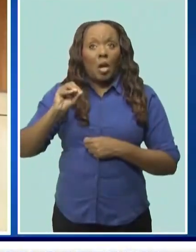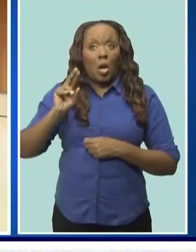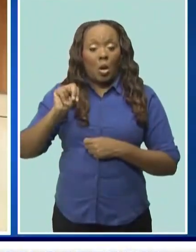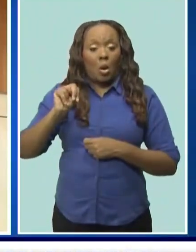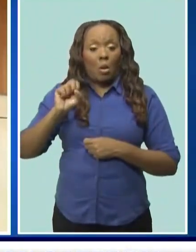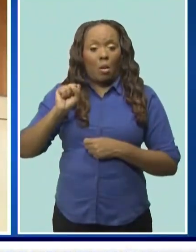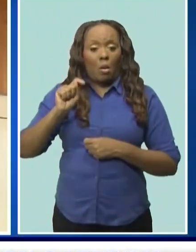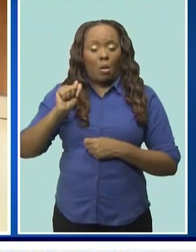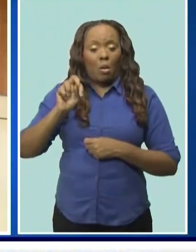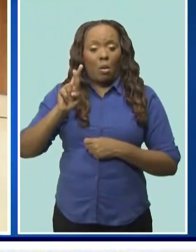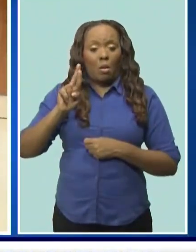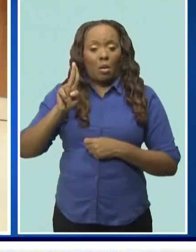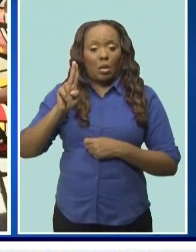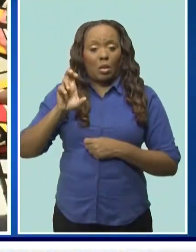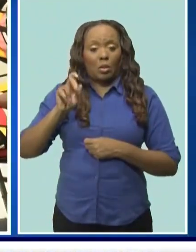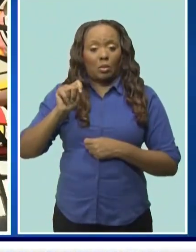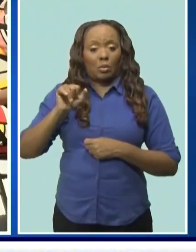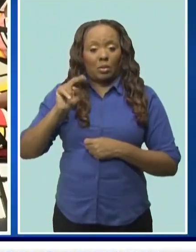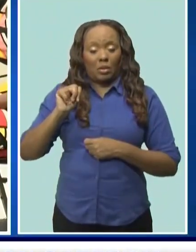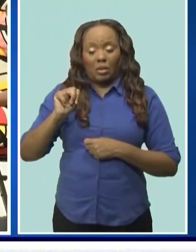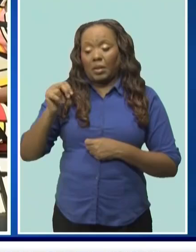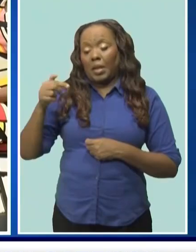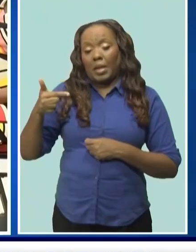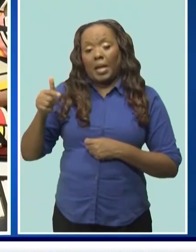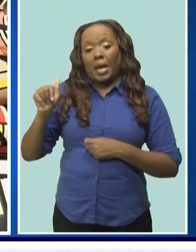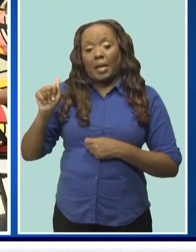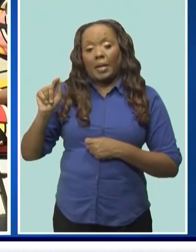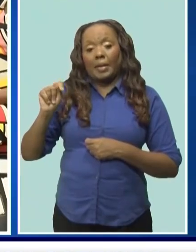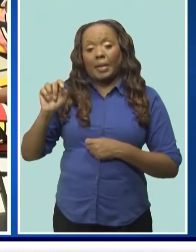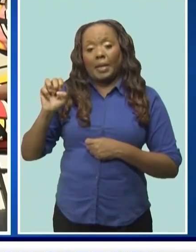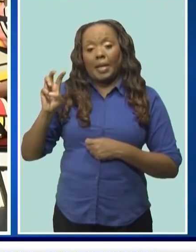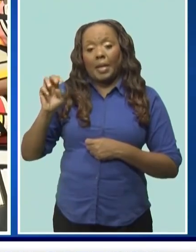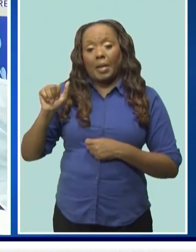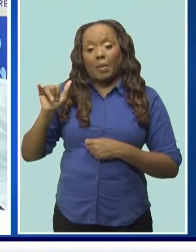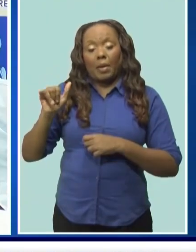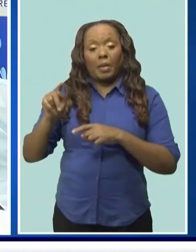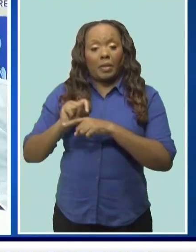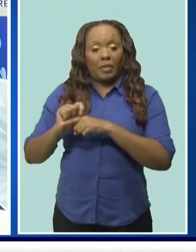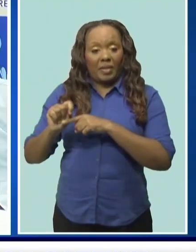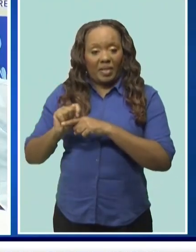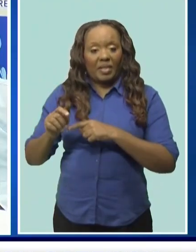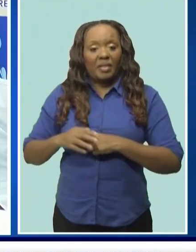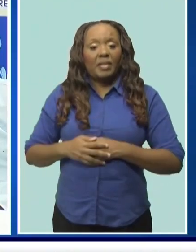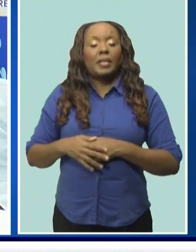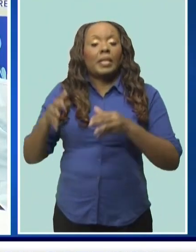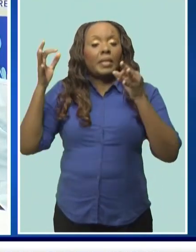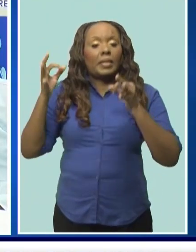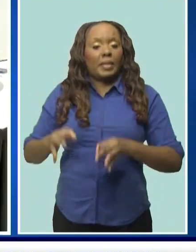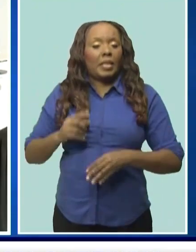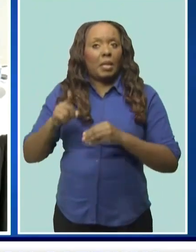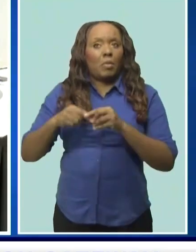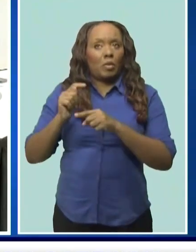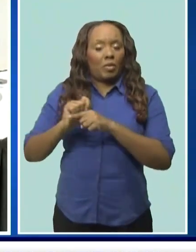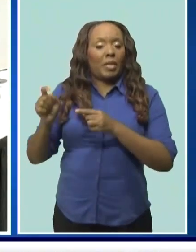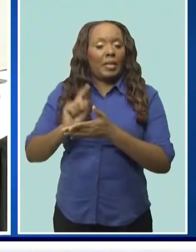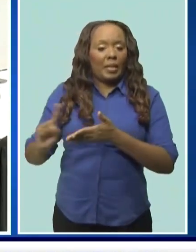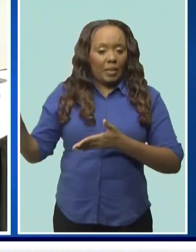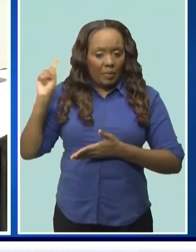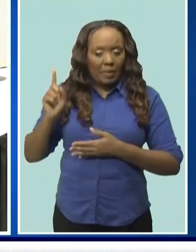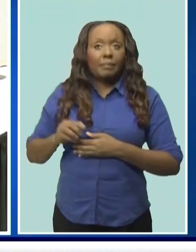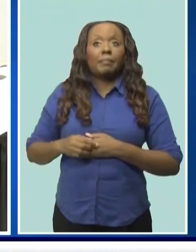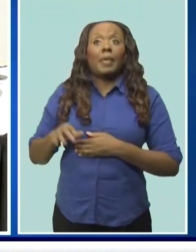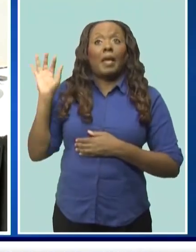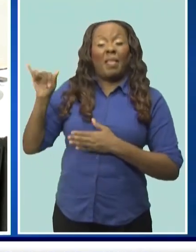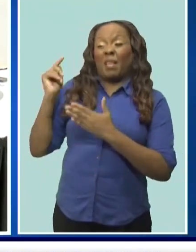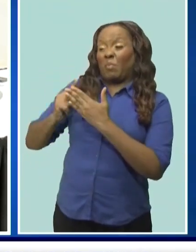Deputy Prime Minister Santia Bradshaw, the decision on the training was made last week. The initiative which was first launched 2 years ago to